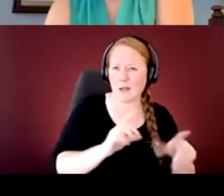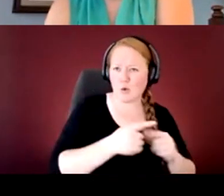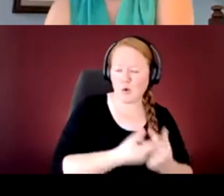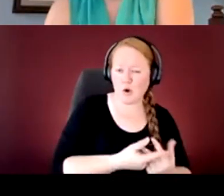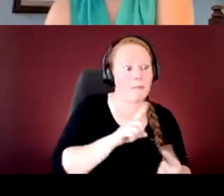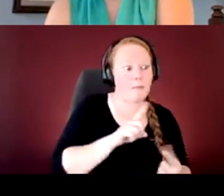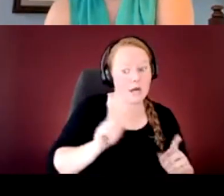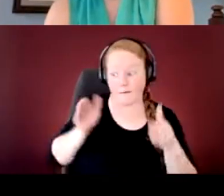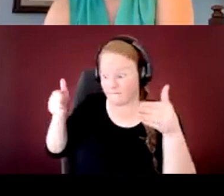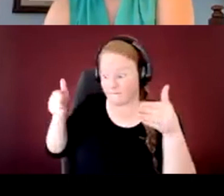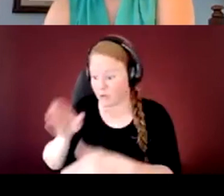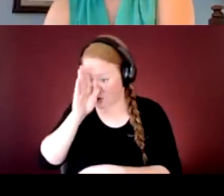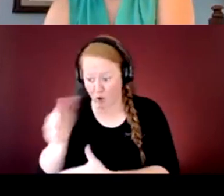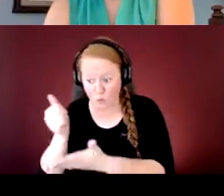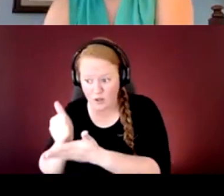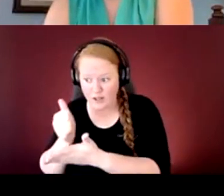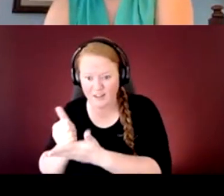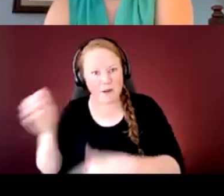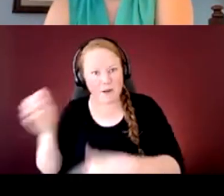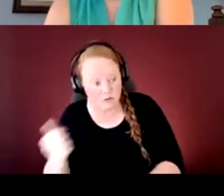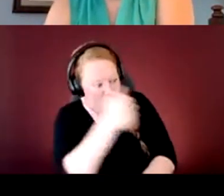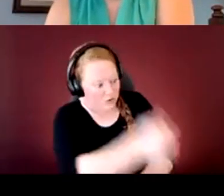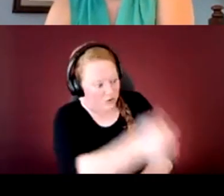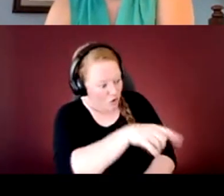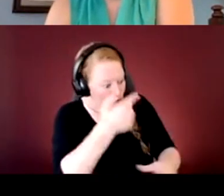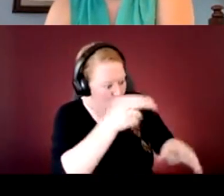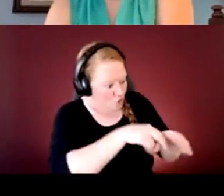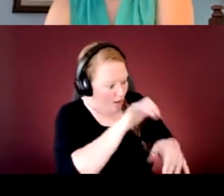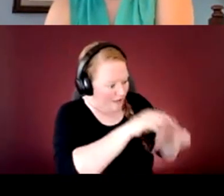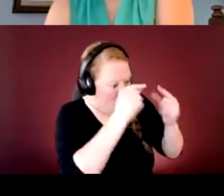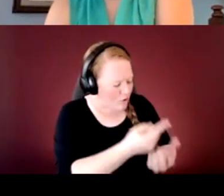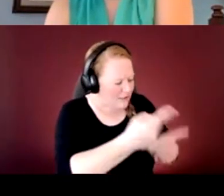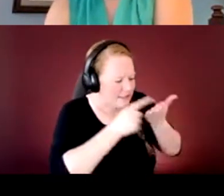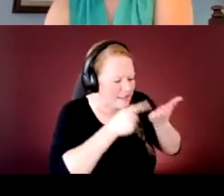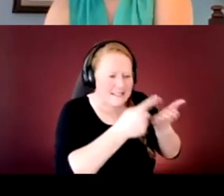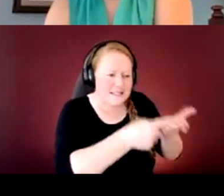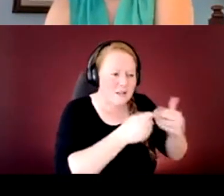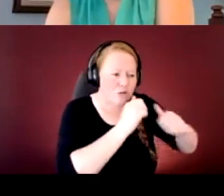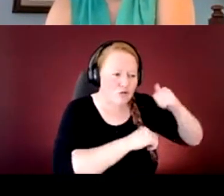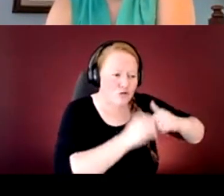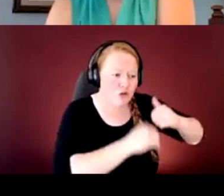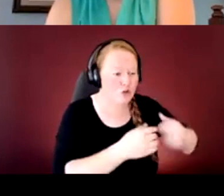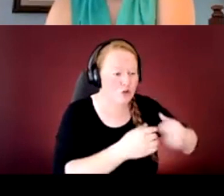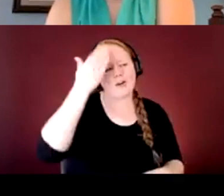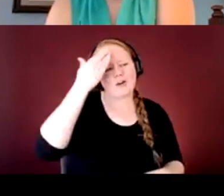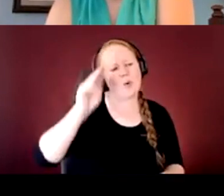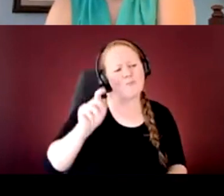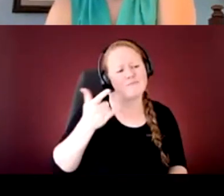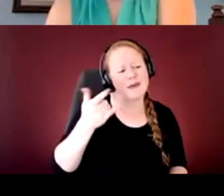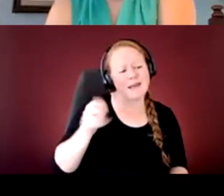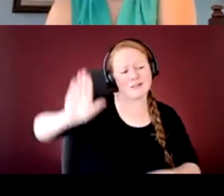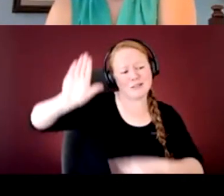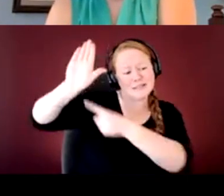relief may want to join that group to talk about infrastructure as well. So I know, Megan, you have your hand up. Is it on this, or can we respond